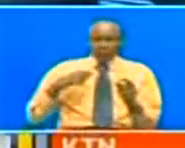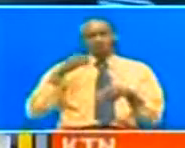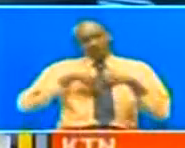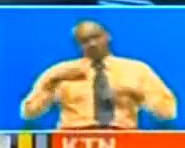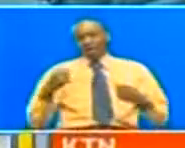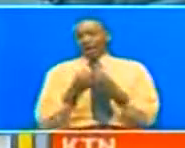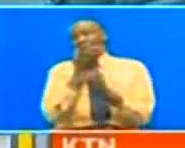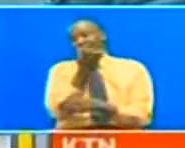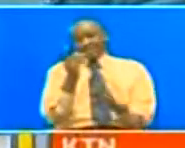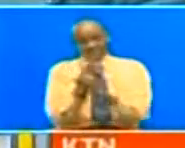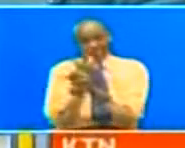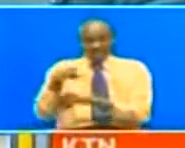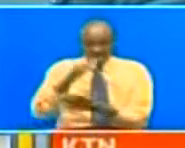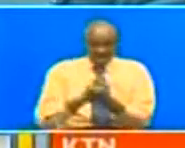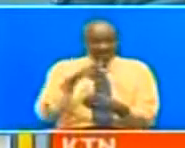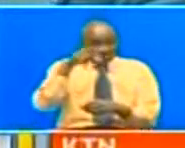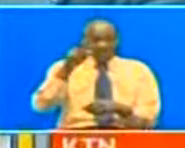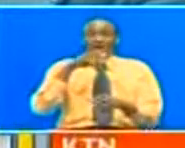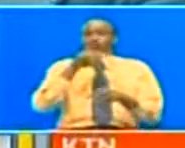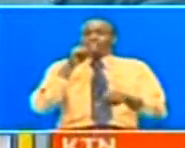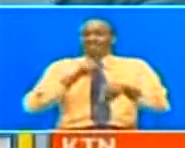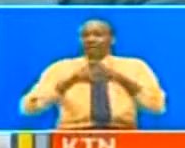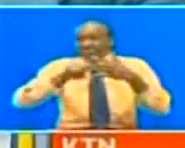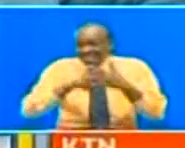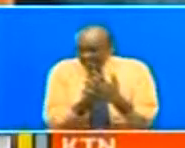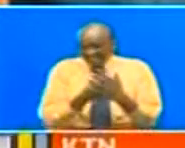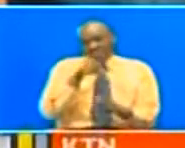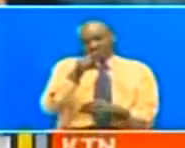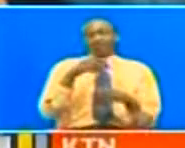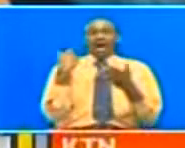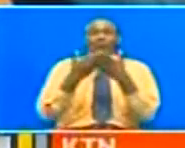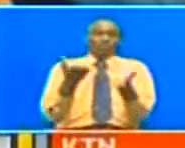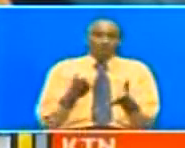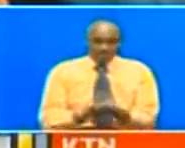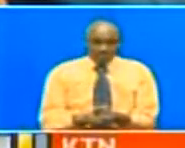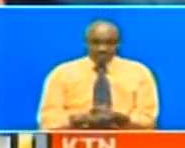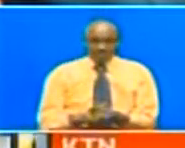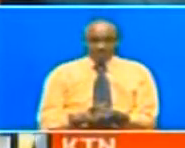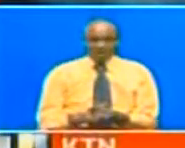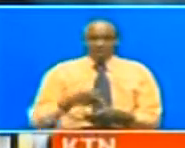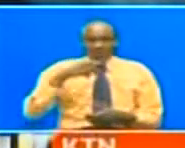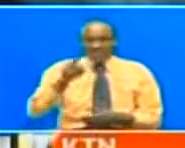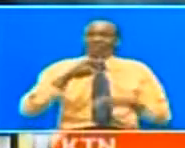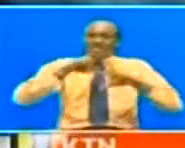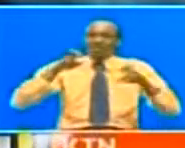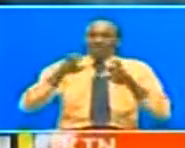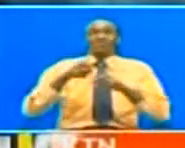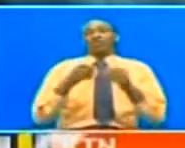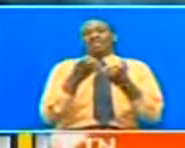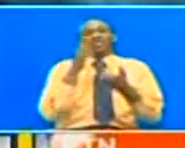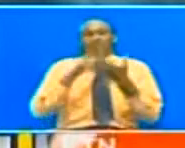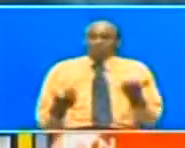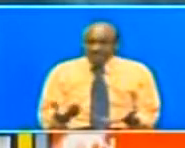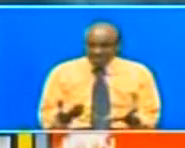ufisadi ambavyo wameweza kuvikabili tangu kuanzishwa kwa tume hiyo. What other investigation would you still require? Because once